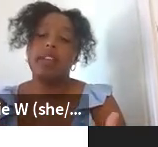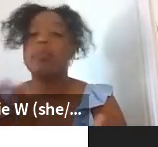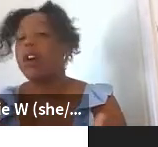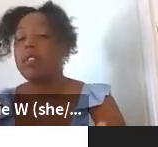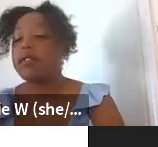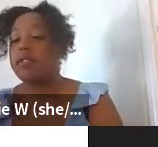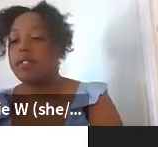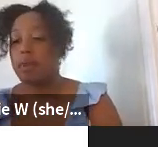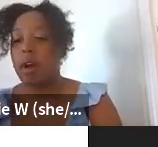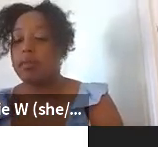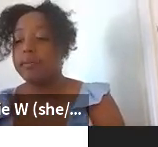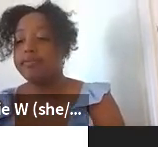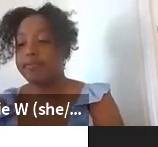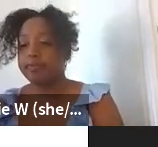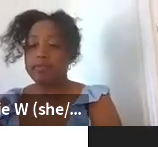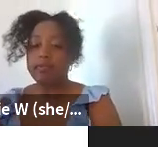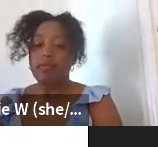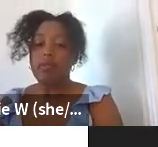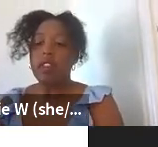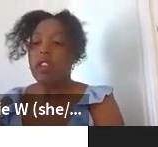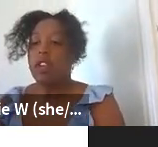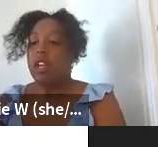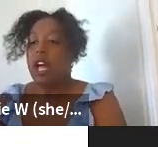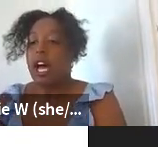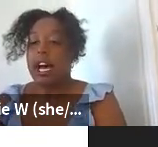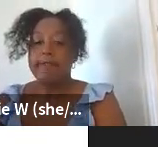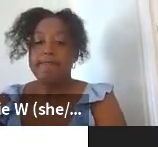individualism is part of the problem.